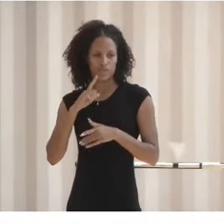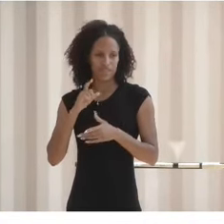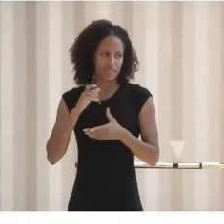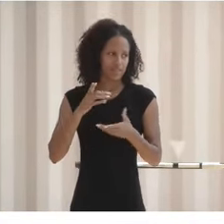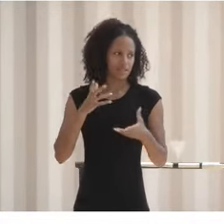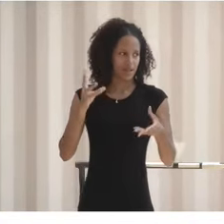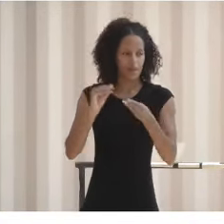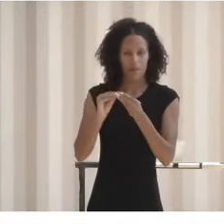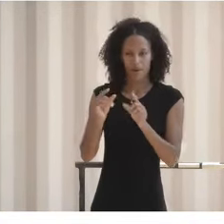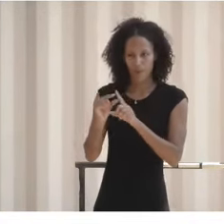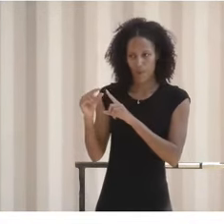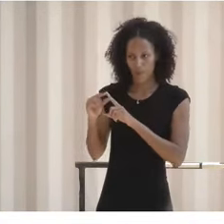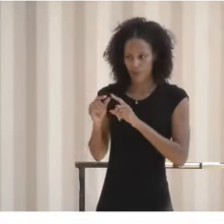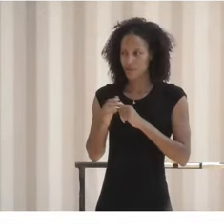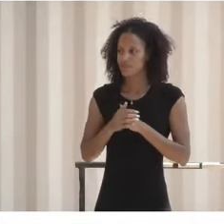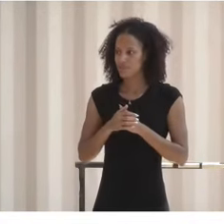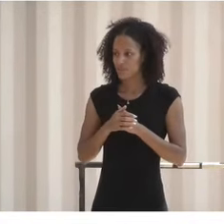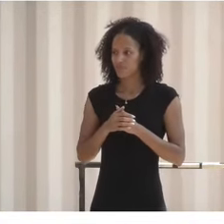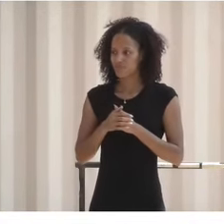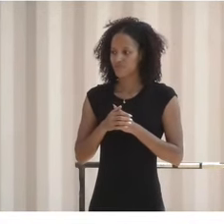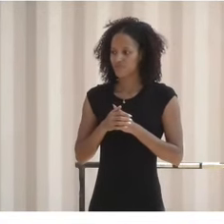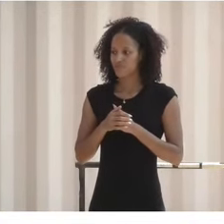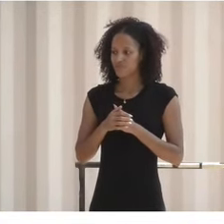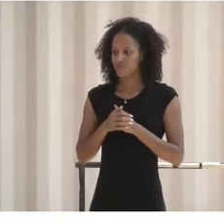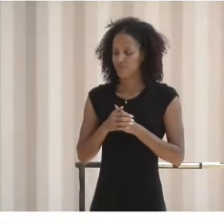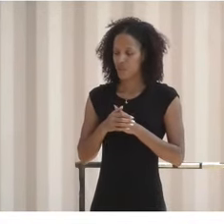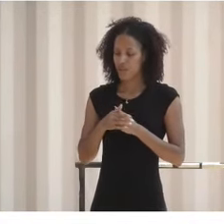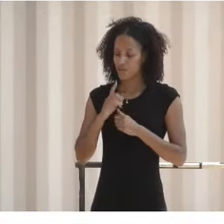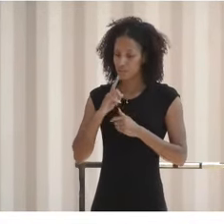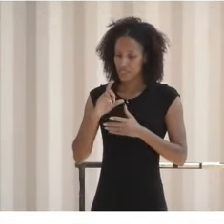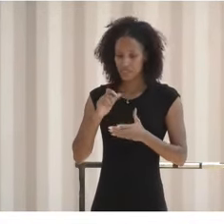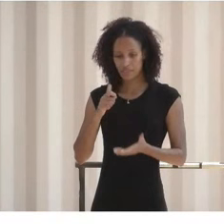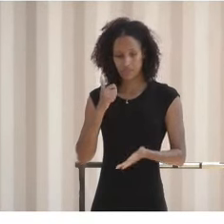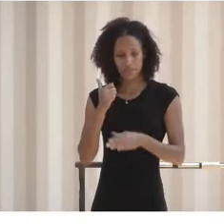with holistic design. It brings together